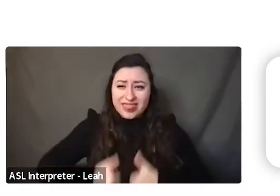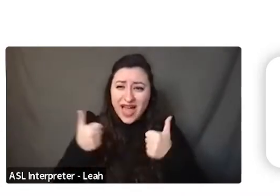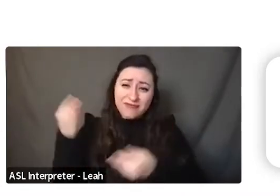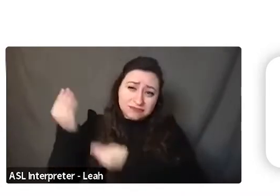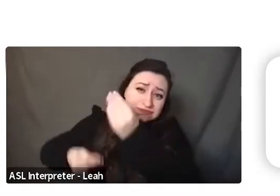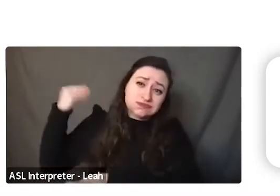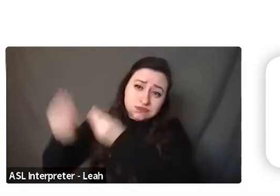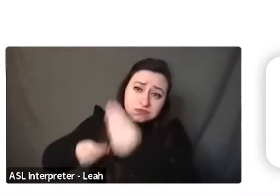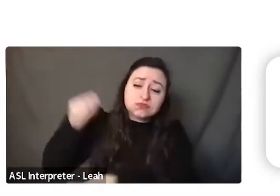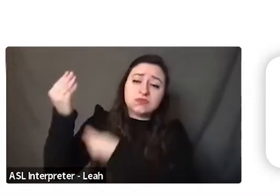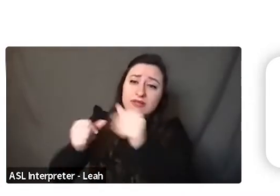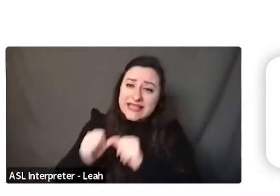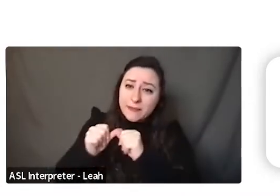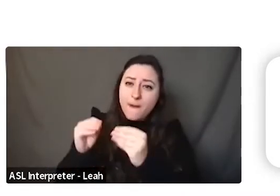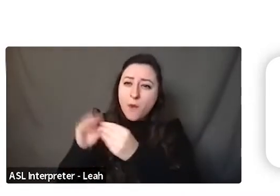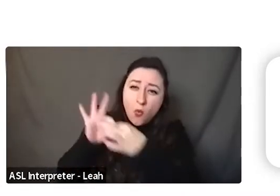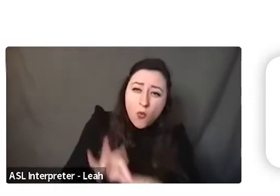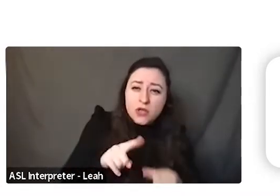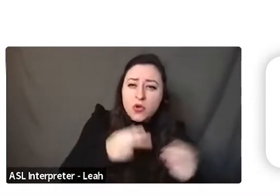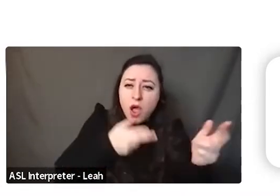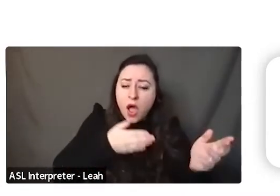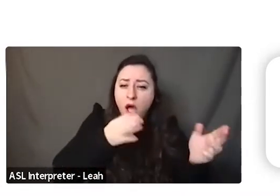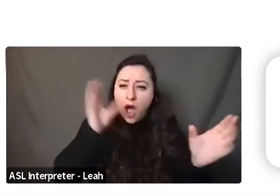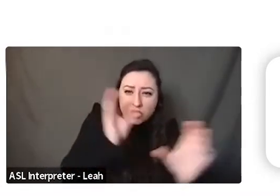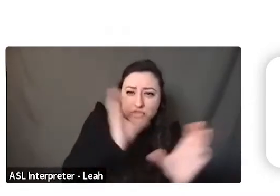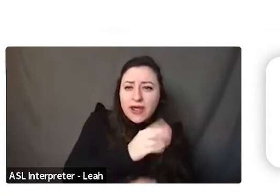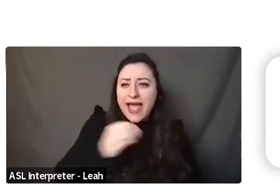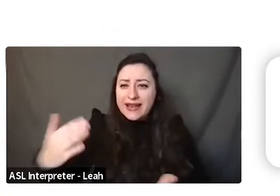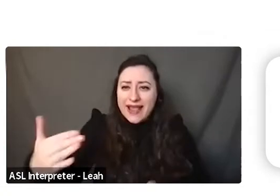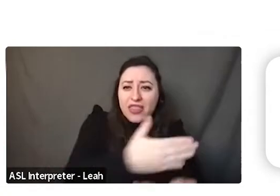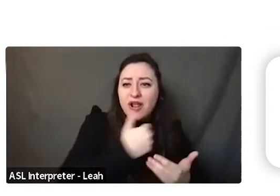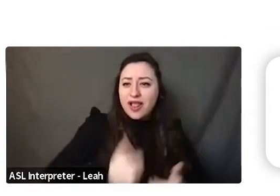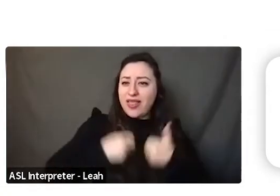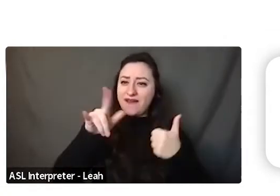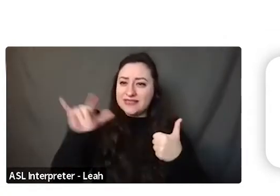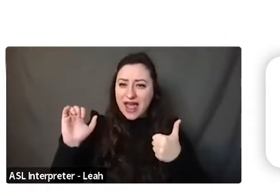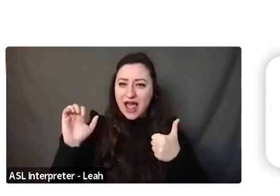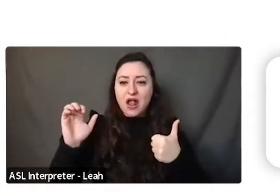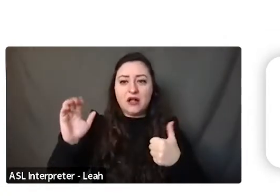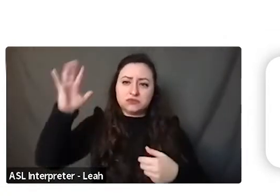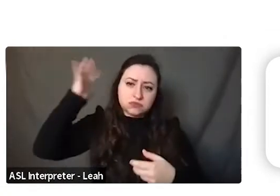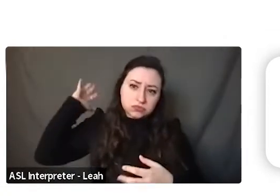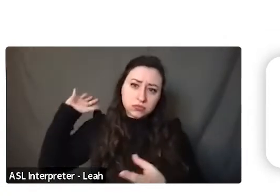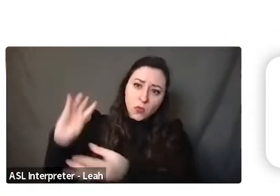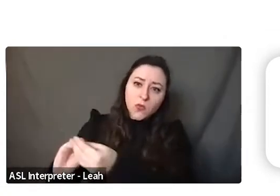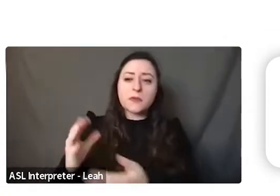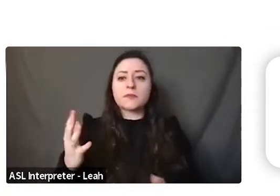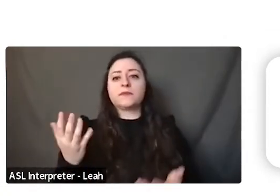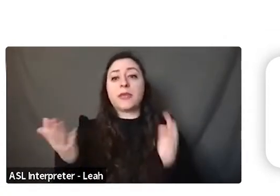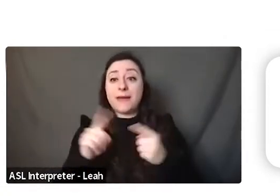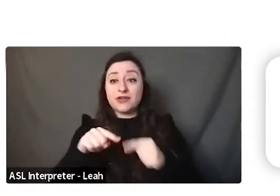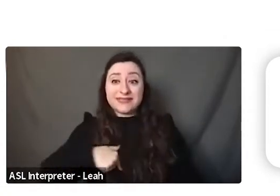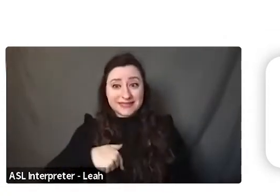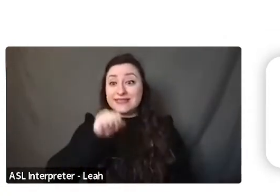years old, that are more related to hunter and gatherer lifestyles than our current lifestyles right now. So it's not just about sustainability of the planet,